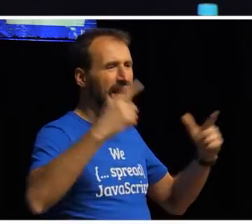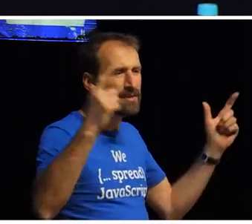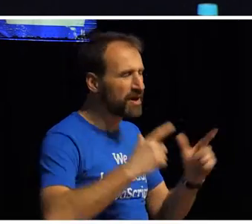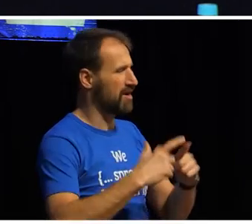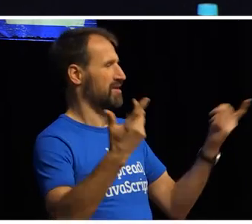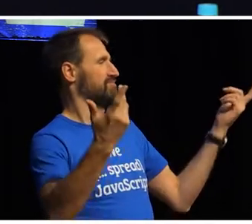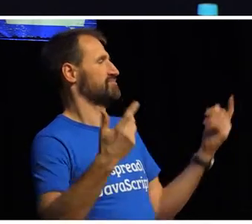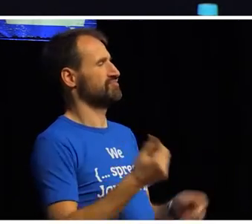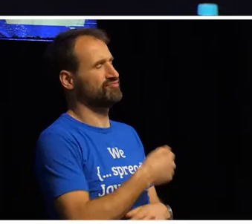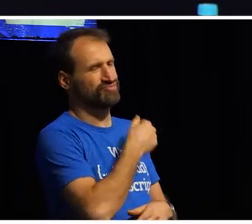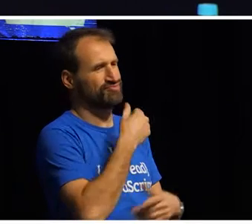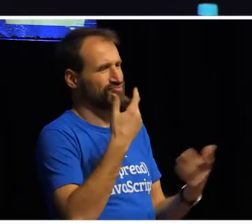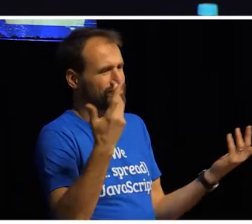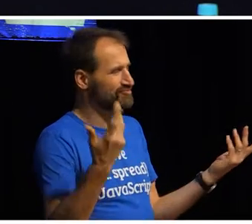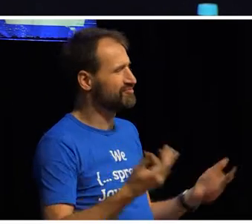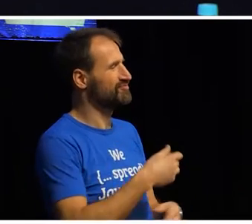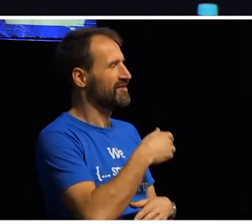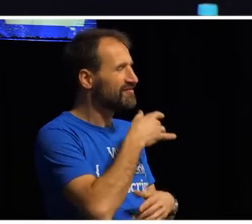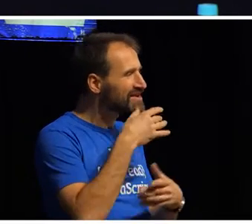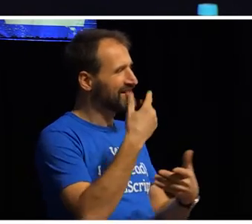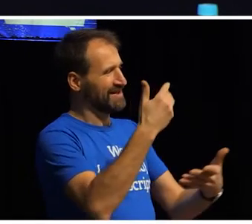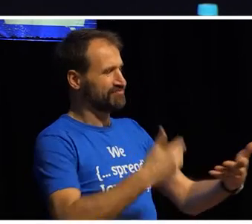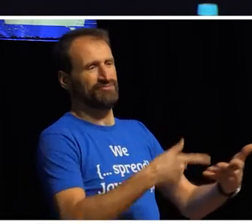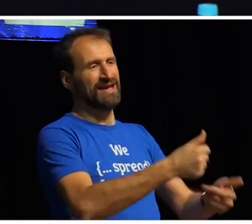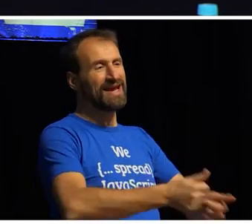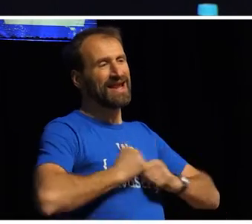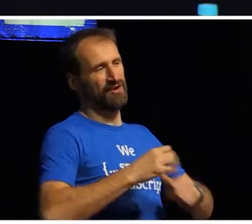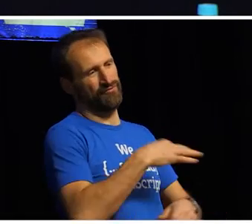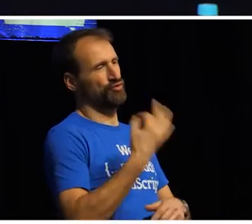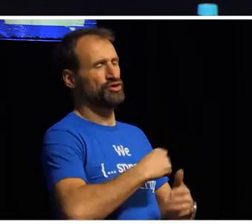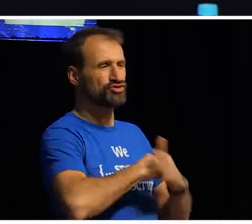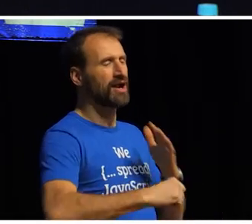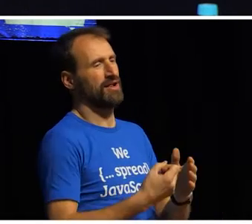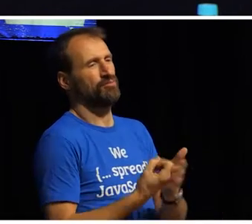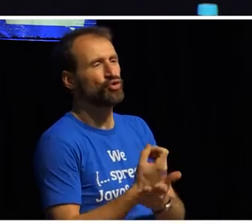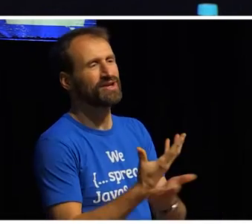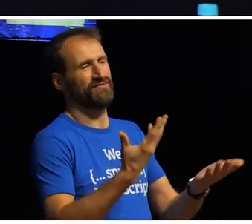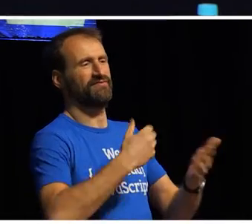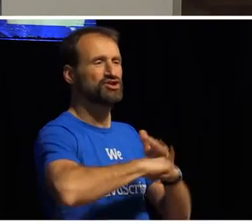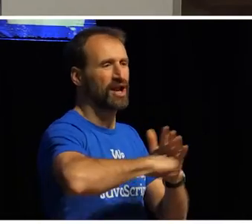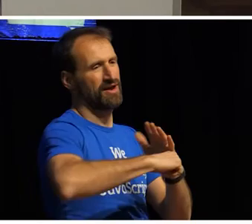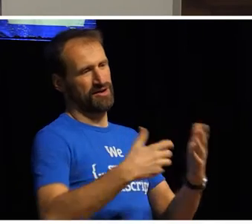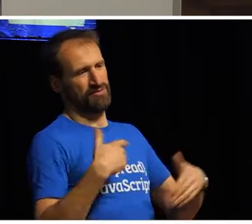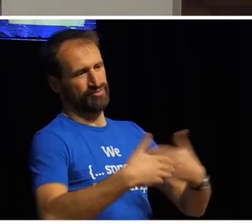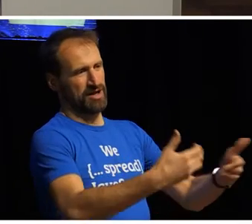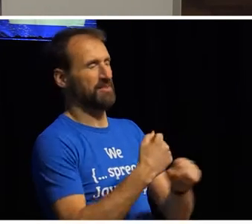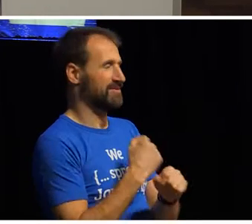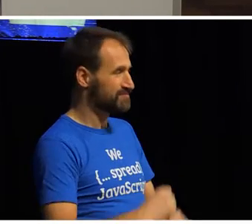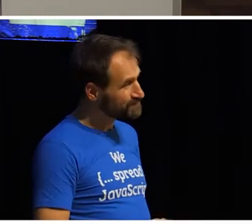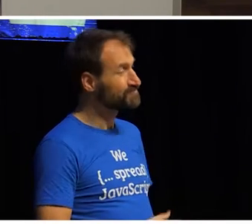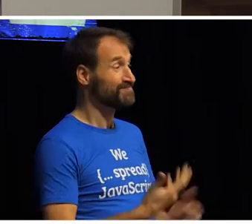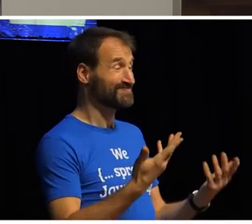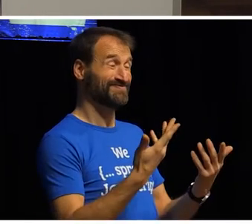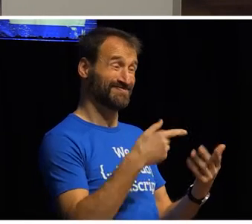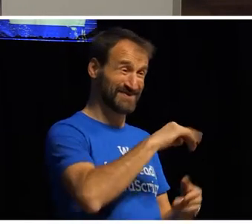capabilities that help us be productive right it helps us runs run faster and those are amazing capabilities and their core